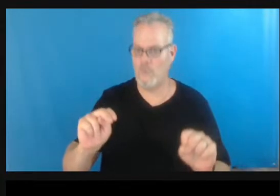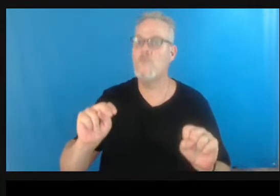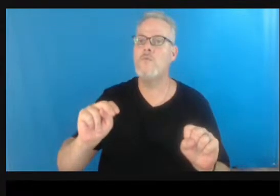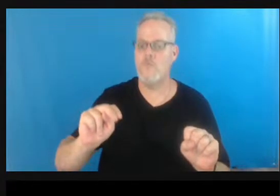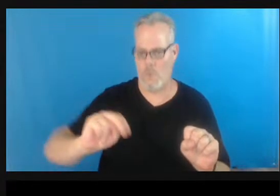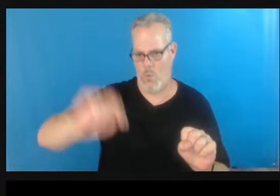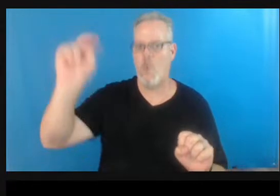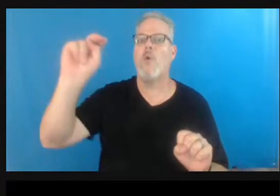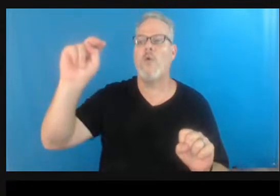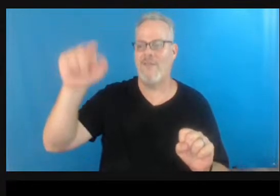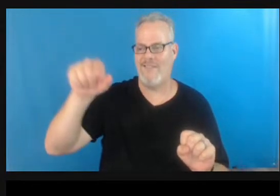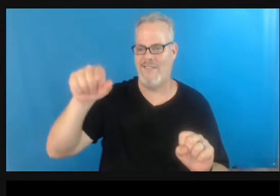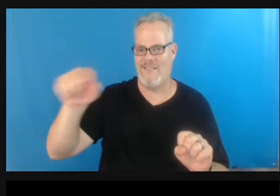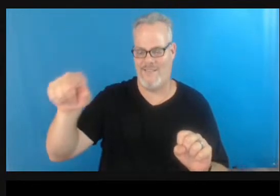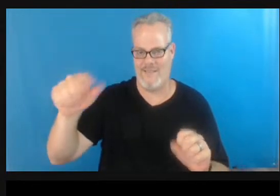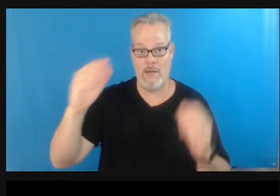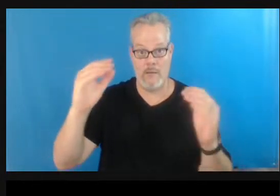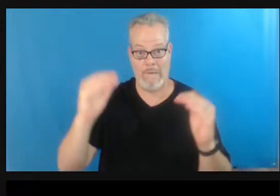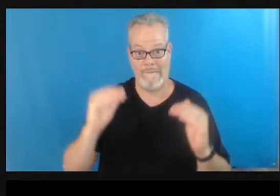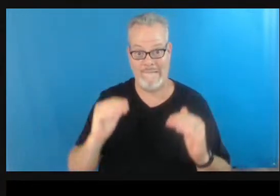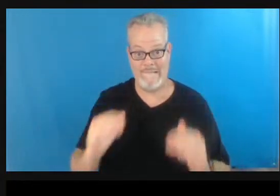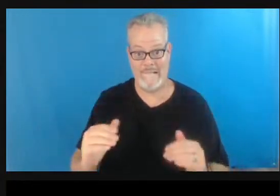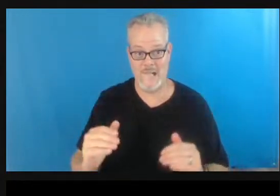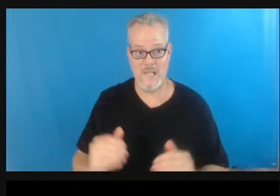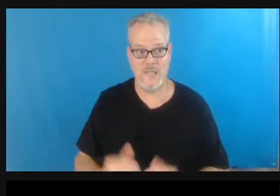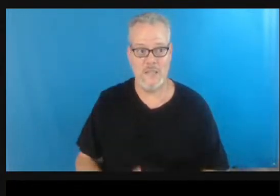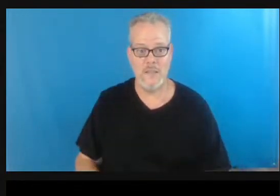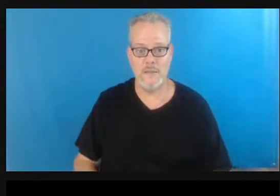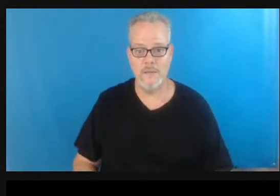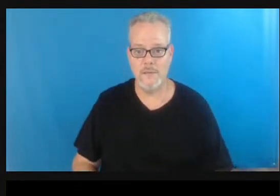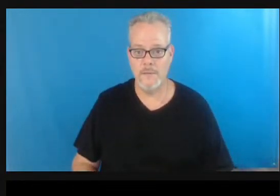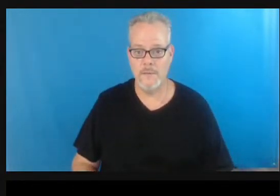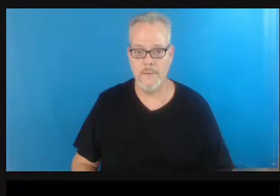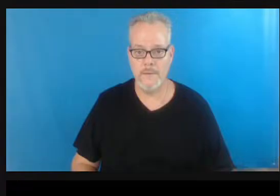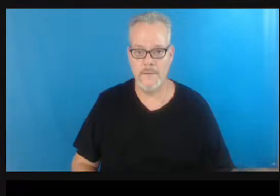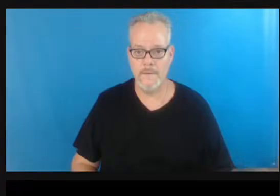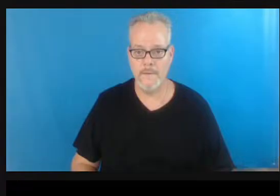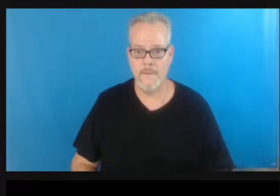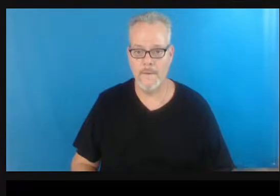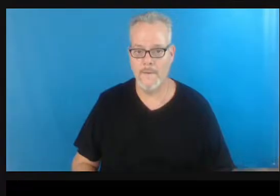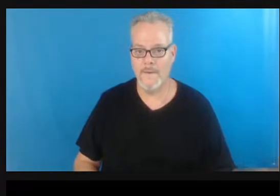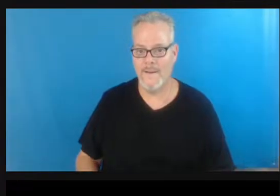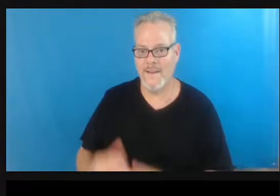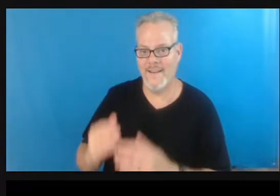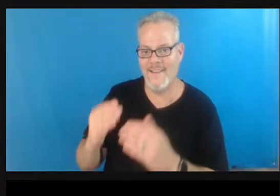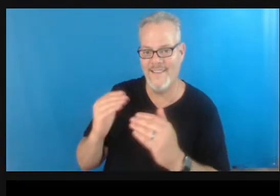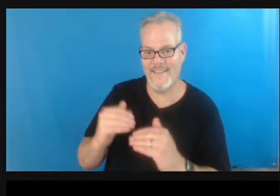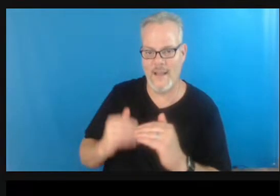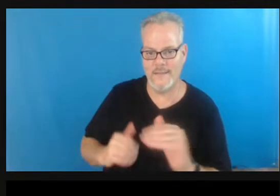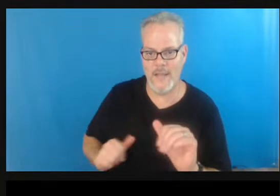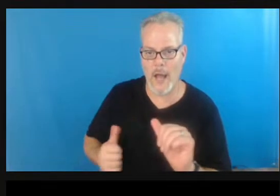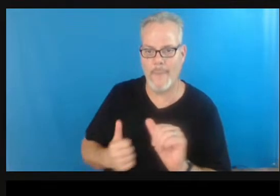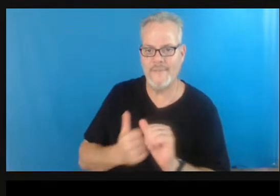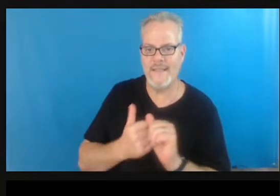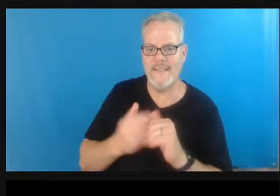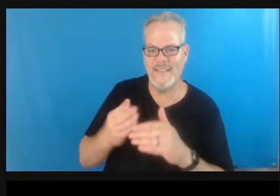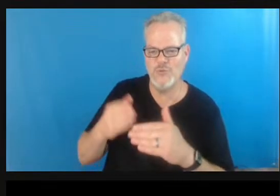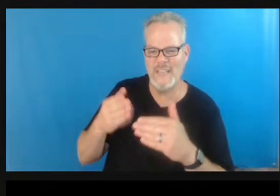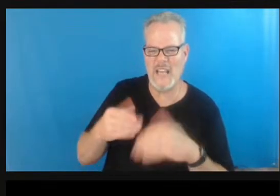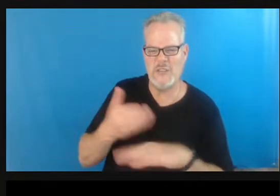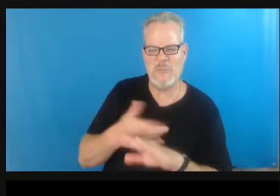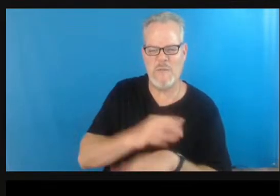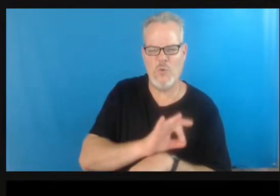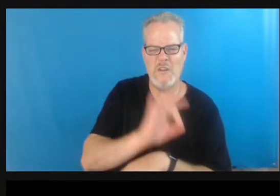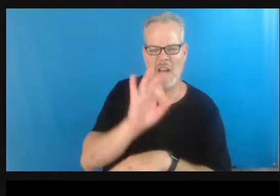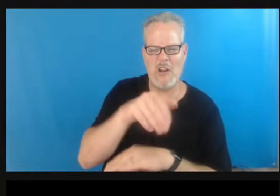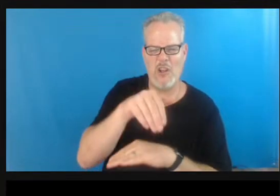And then we'll fast forward to the next update. That was at the end of this, when they just before 9 p.m.,